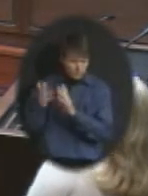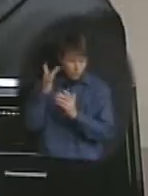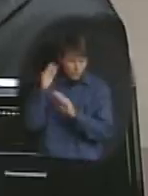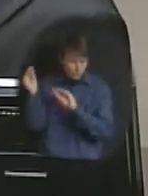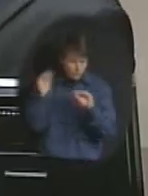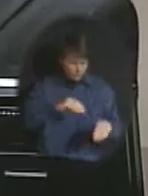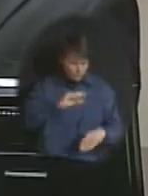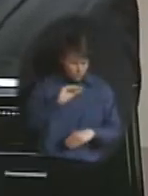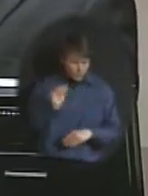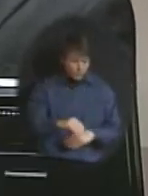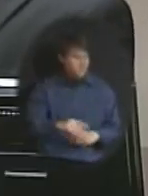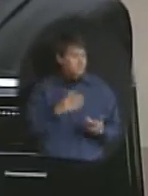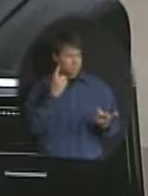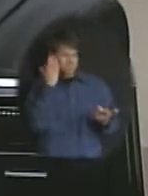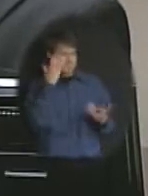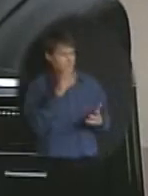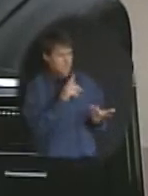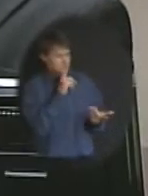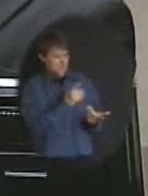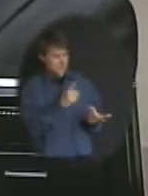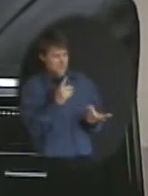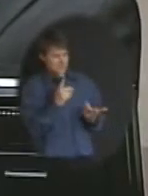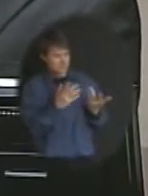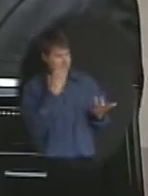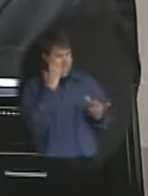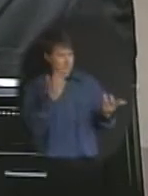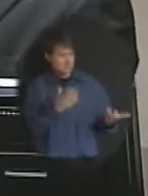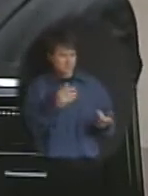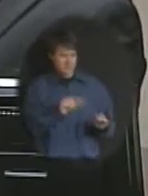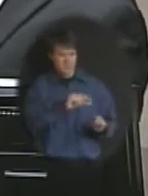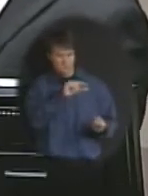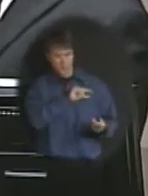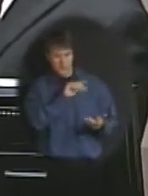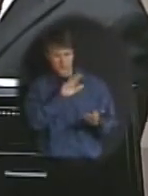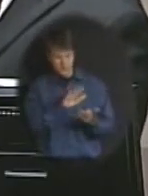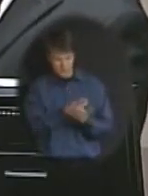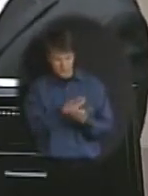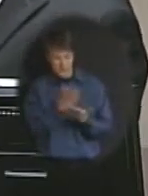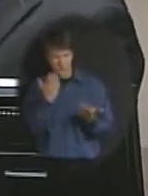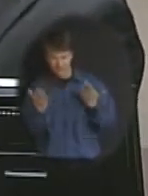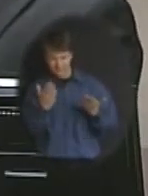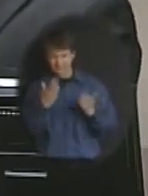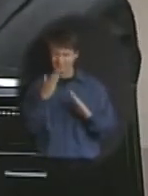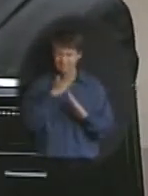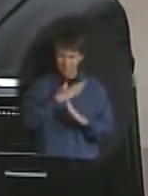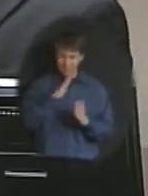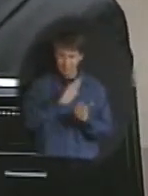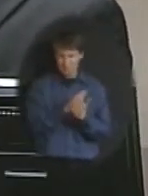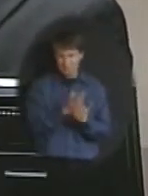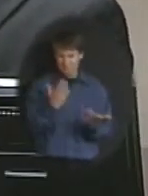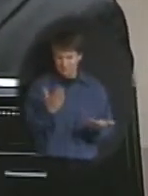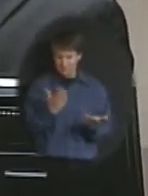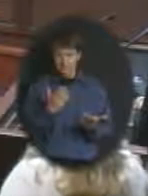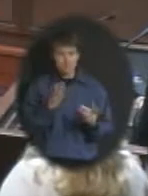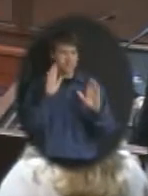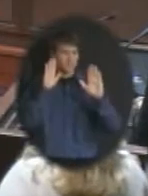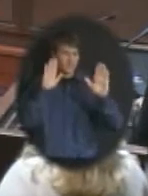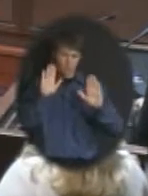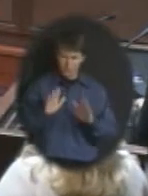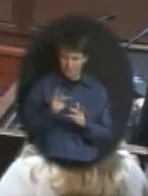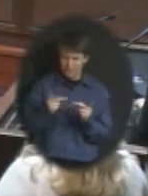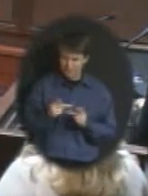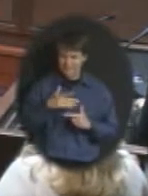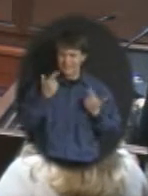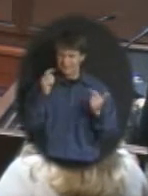I don't believe we have a further breakdown other than just It's our quality schools. the quality schools. It's a great place to live, but that